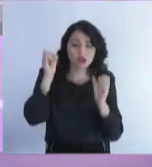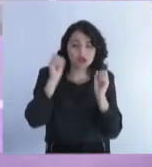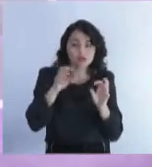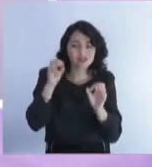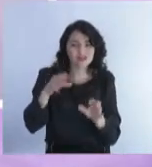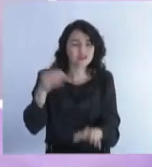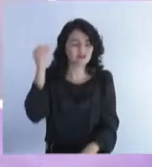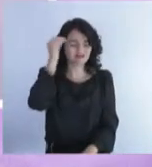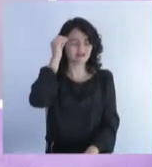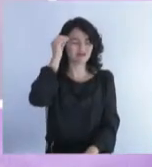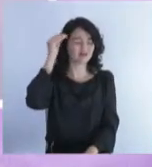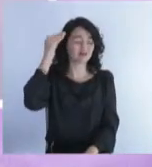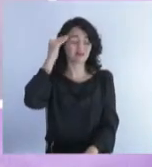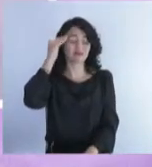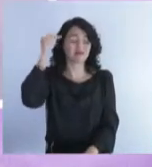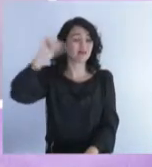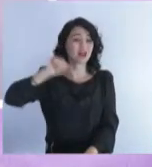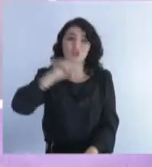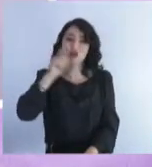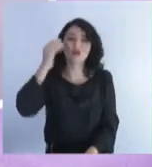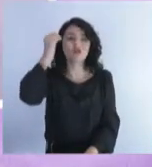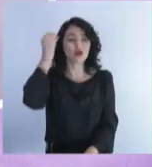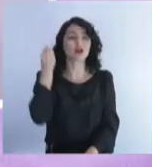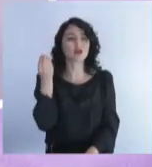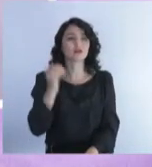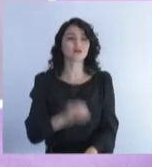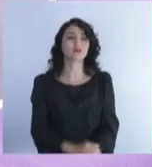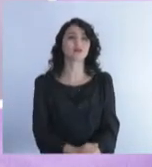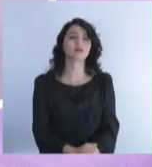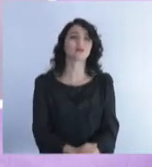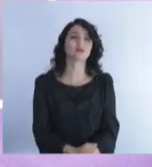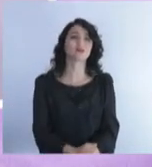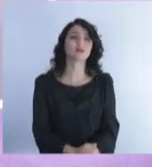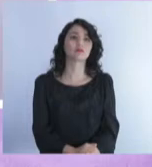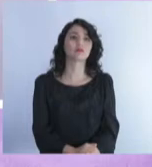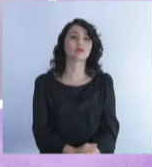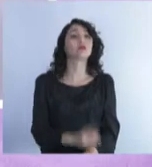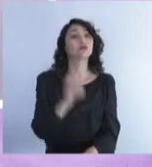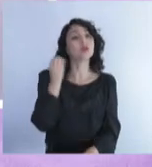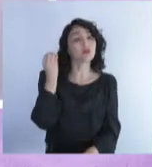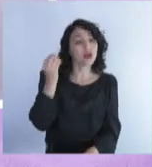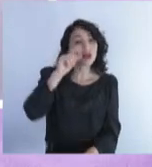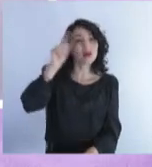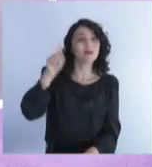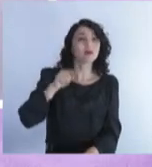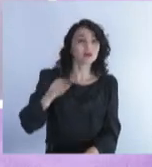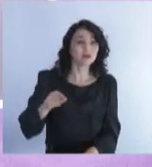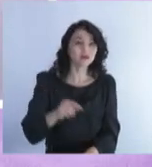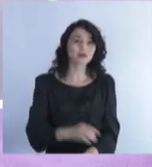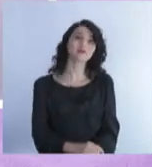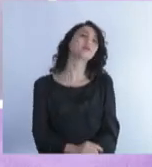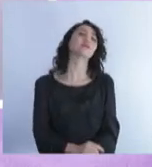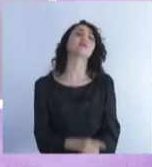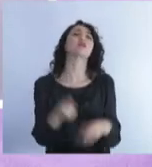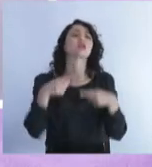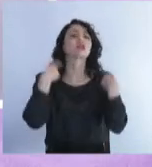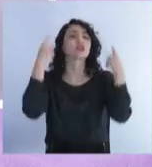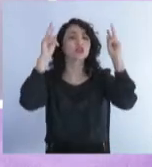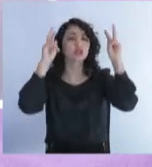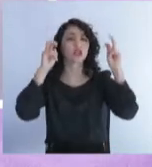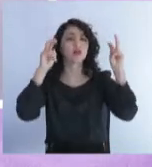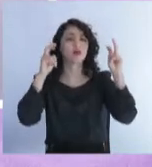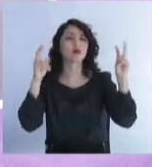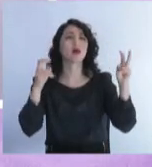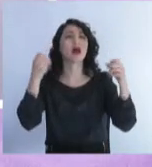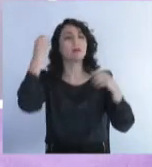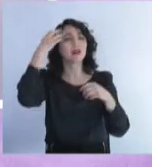recuerdos? That's such a wonderful question. It is. I am a champion of what we call social emotional